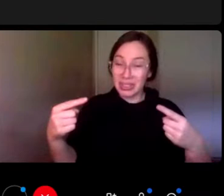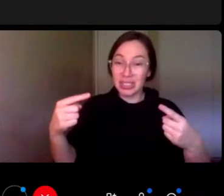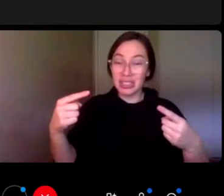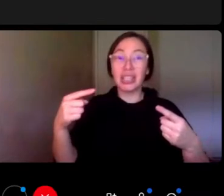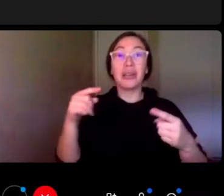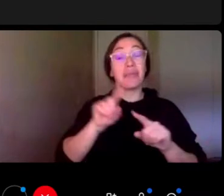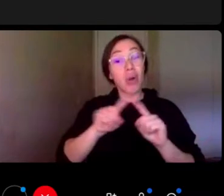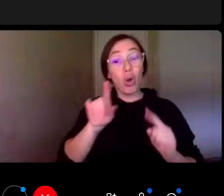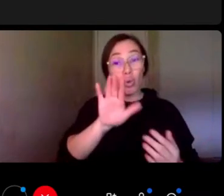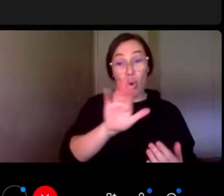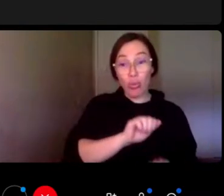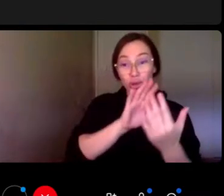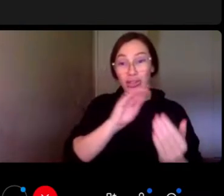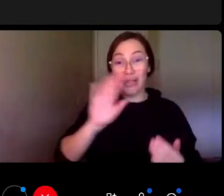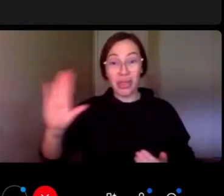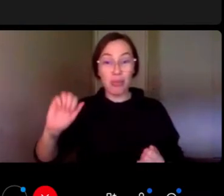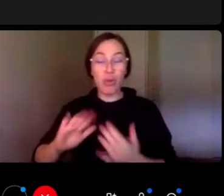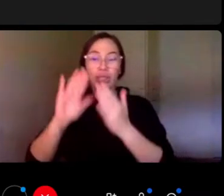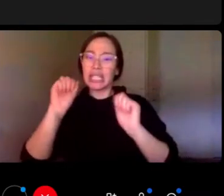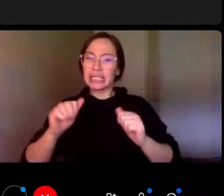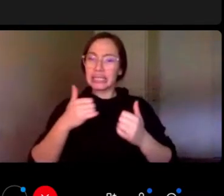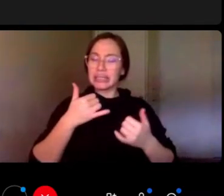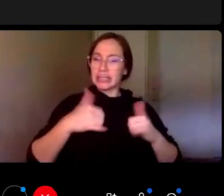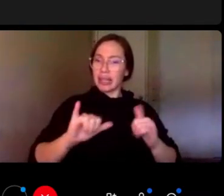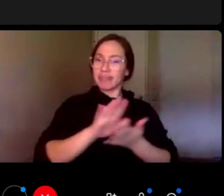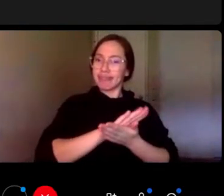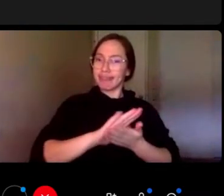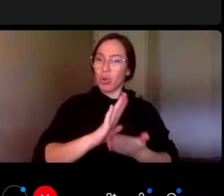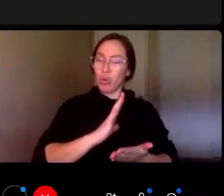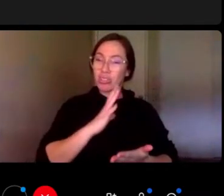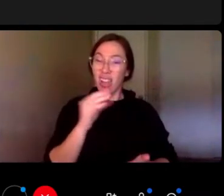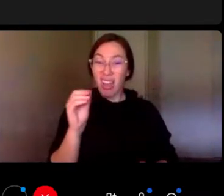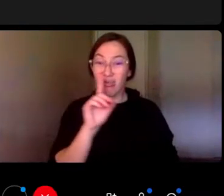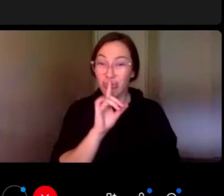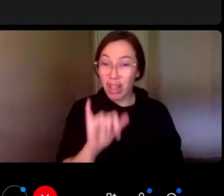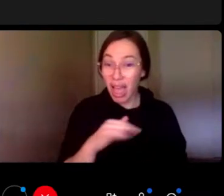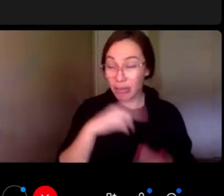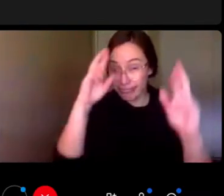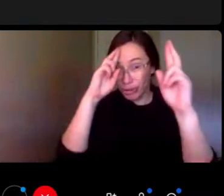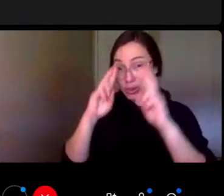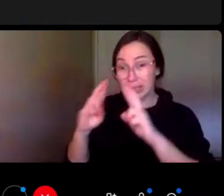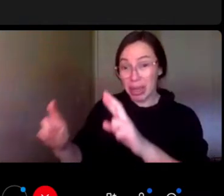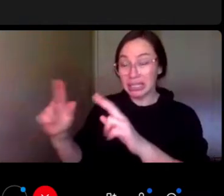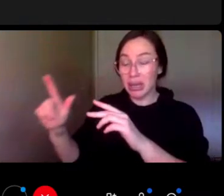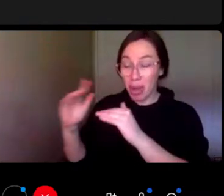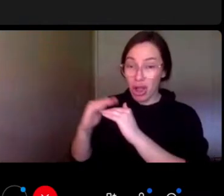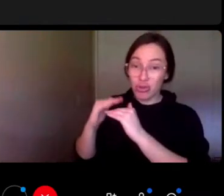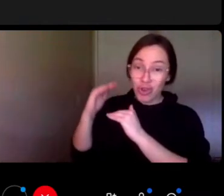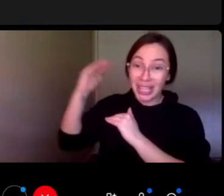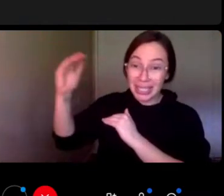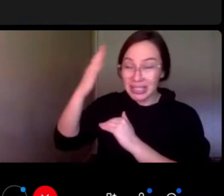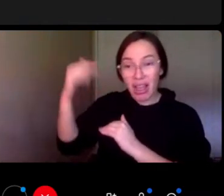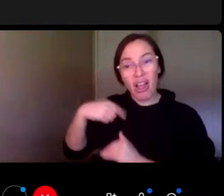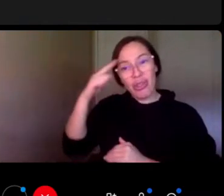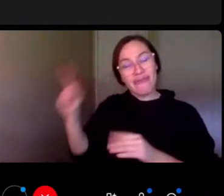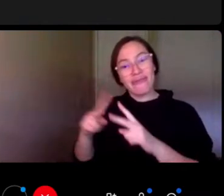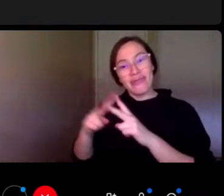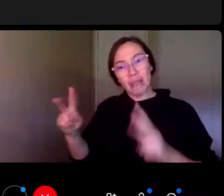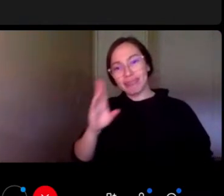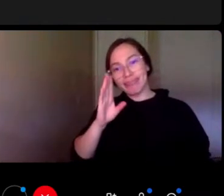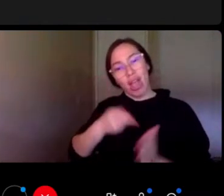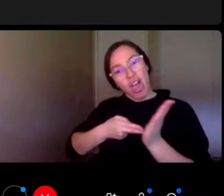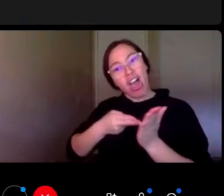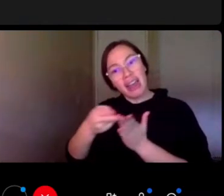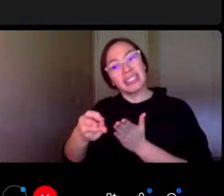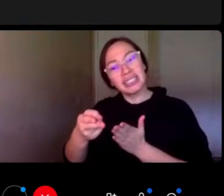your approach towards that can still make it cordial. And I actually respected him a great deal. Because I think he was very honest and